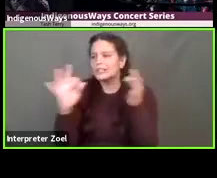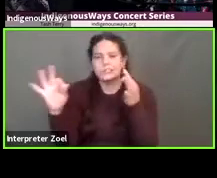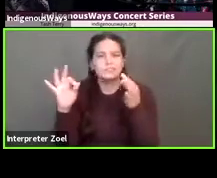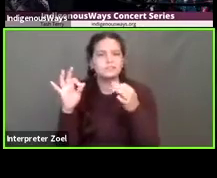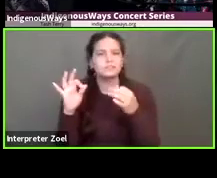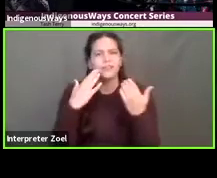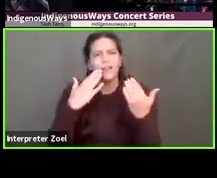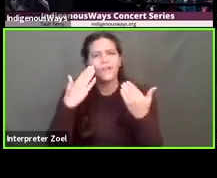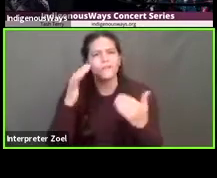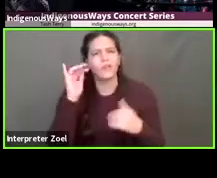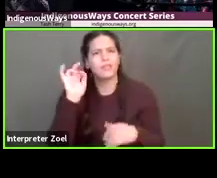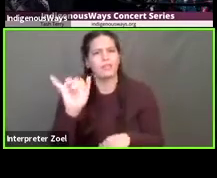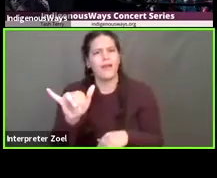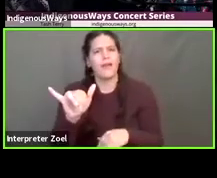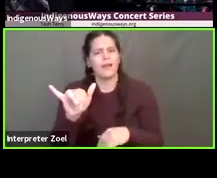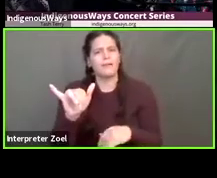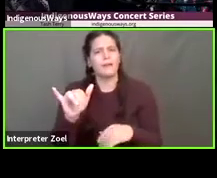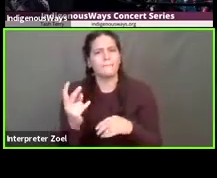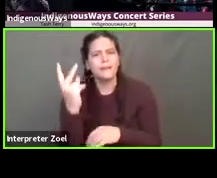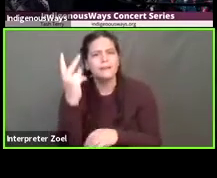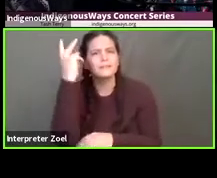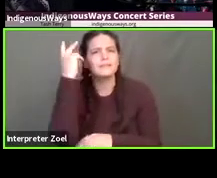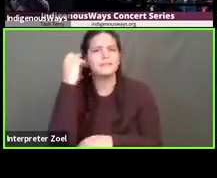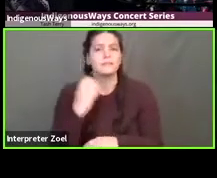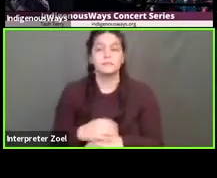that medicine. Thank you for that.